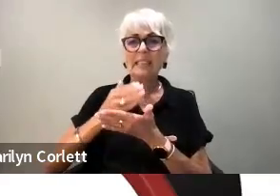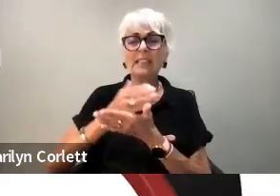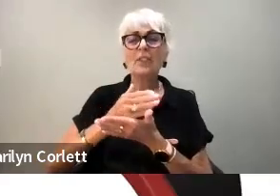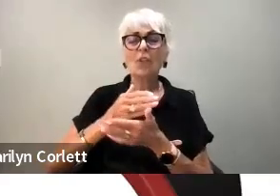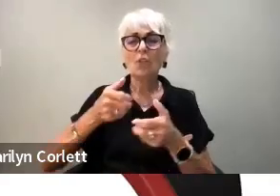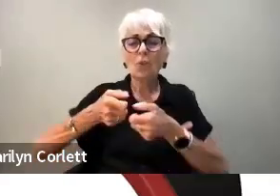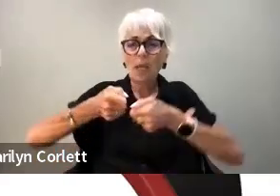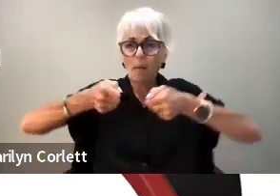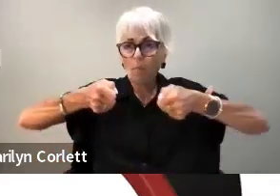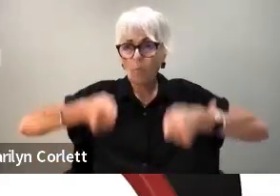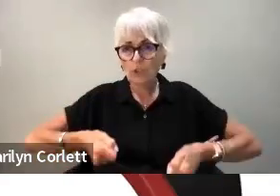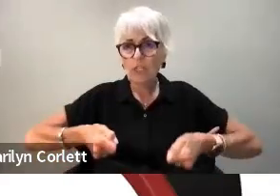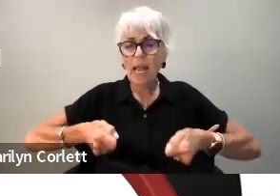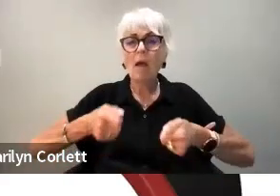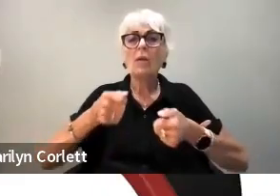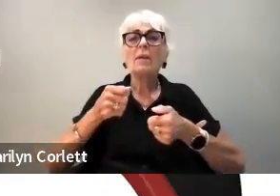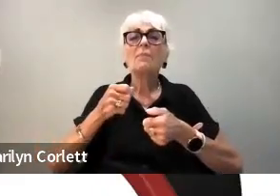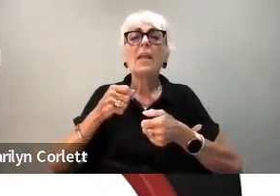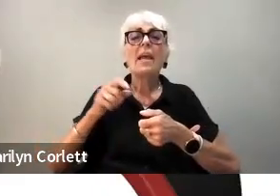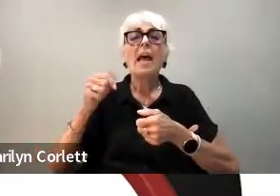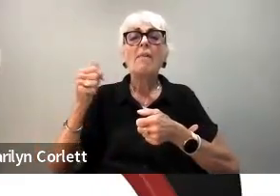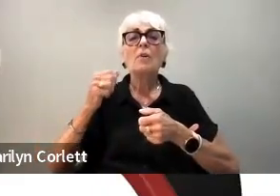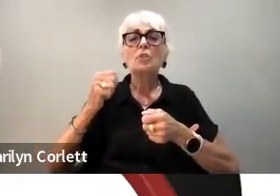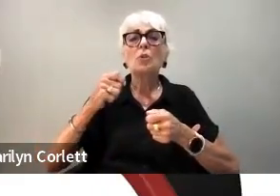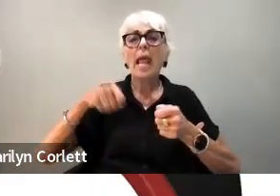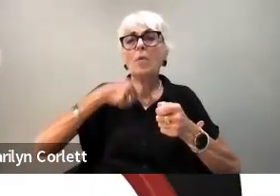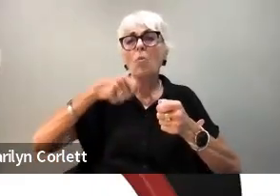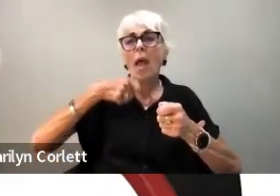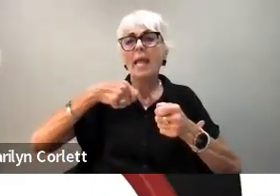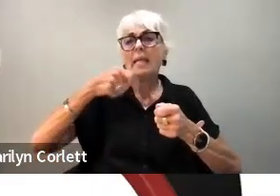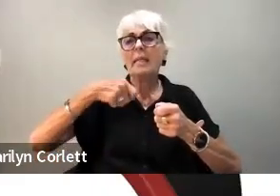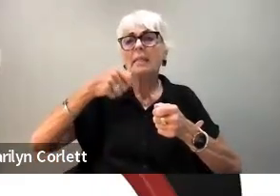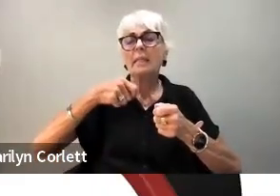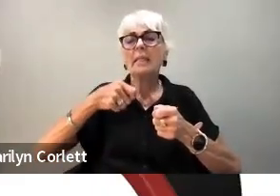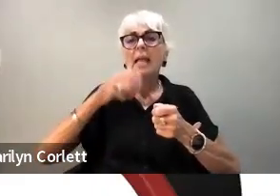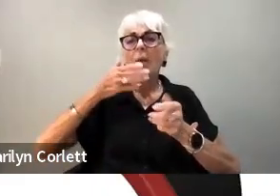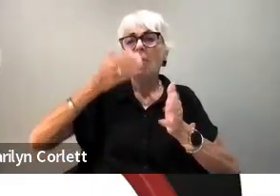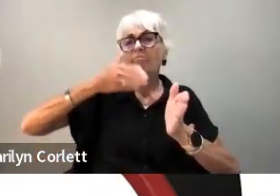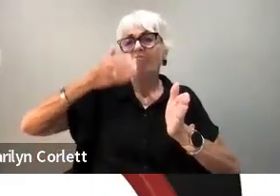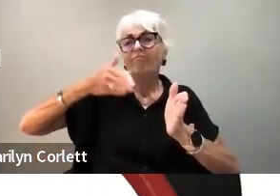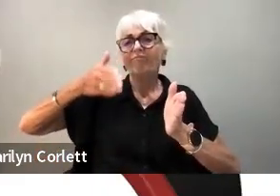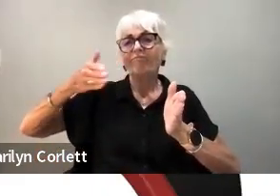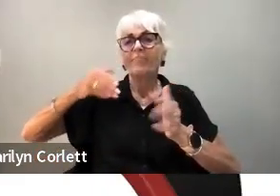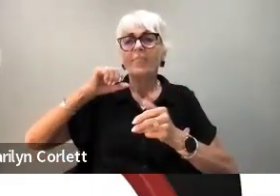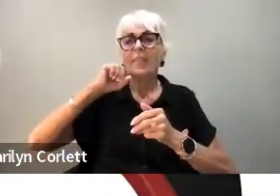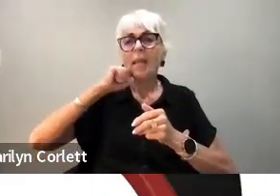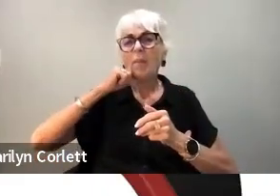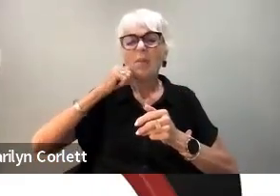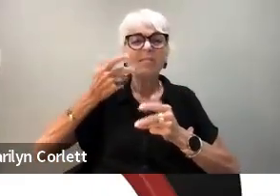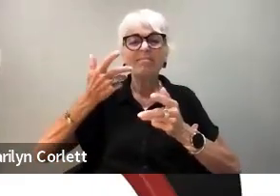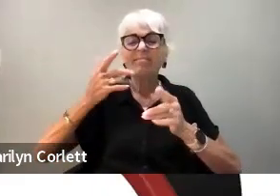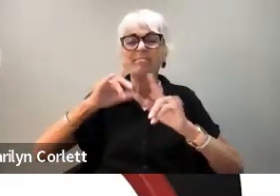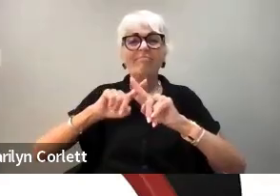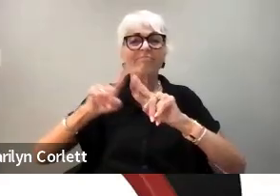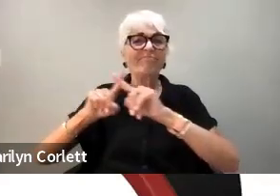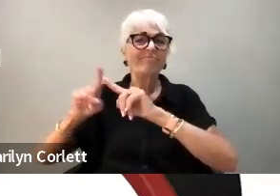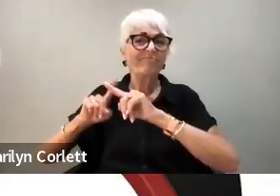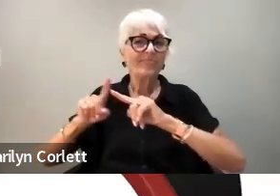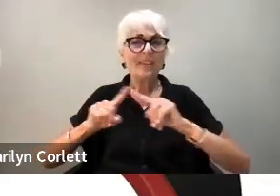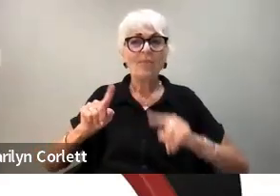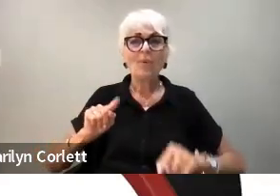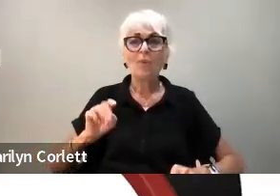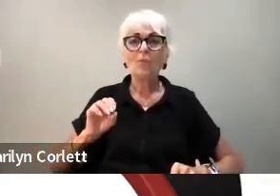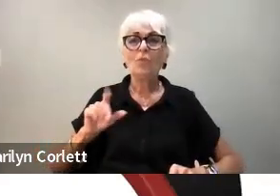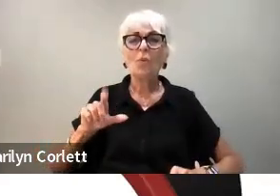ones that you can wind and that will cut your apples into different slices. Um, They have a bunch of different tools out there.